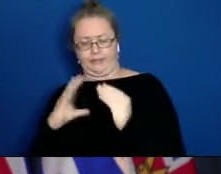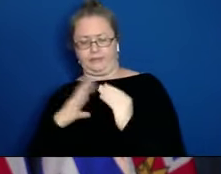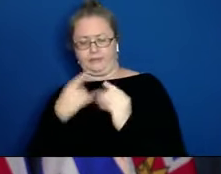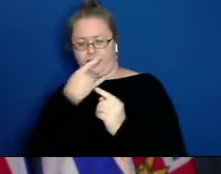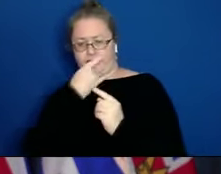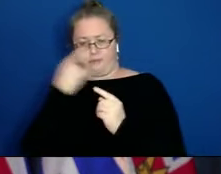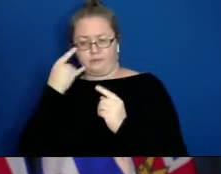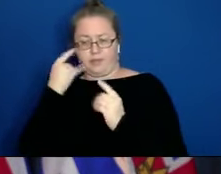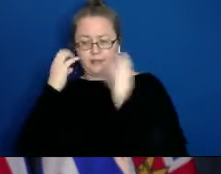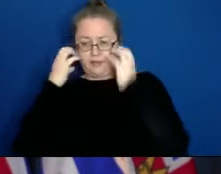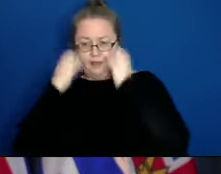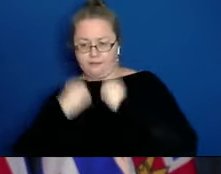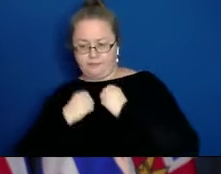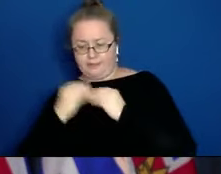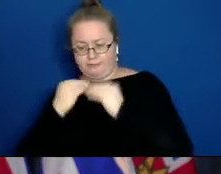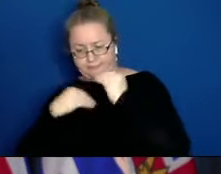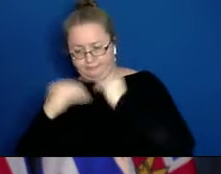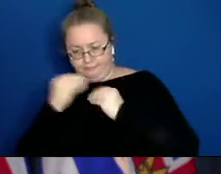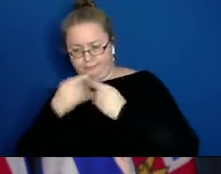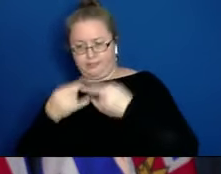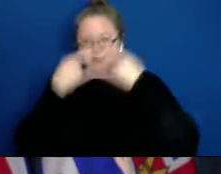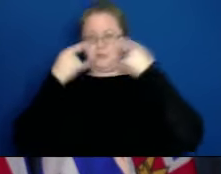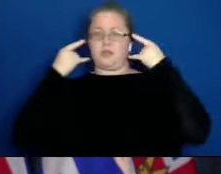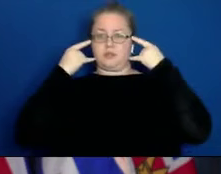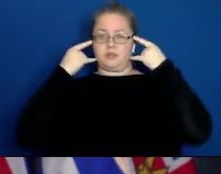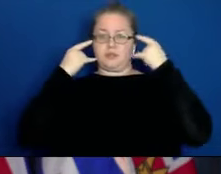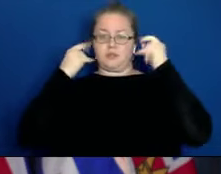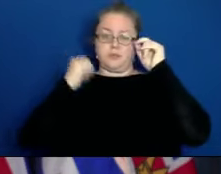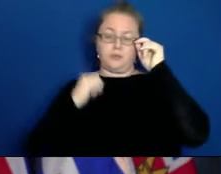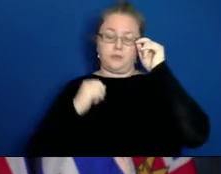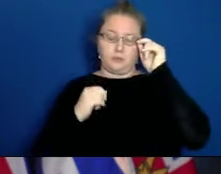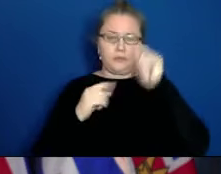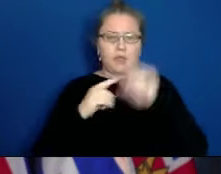because of that that we need people to suspend and ensure that as many people as